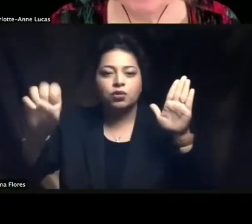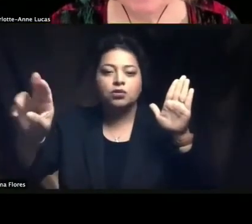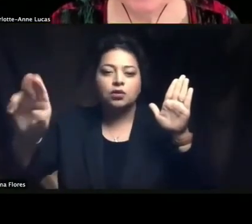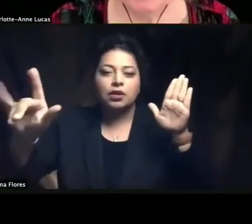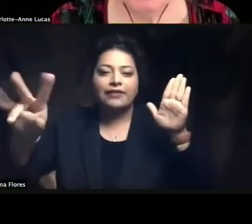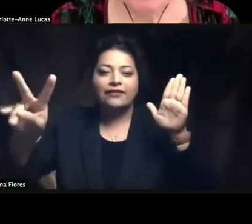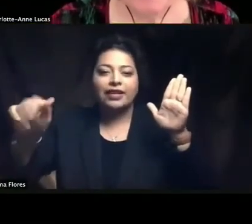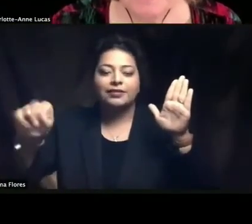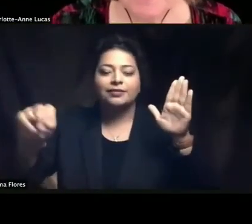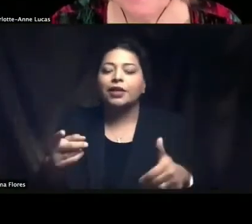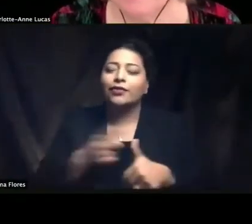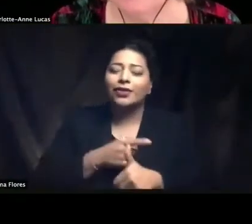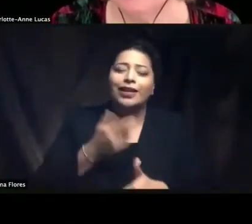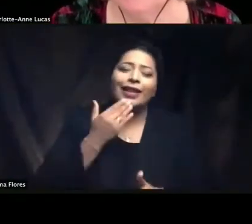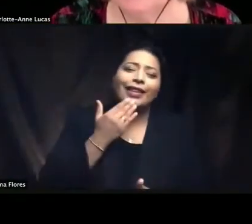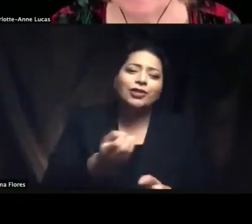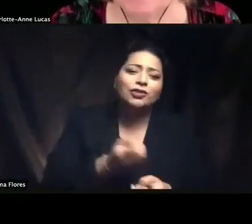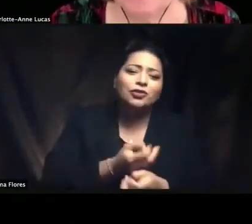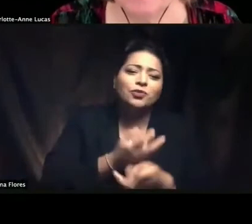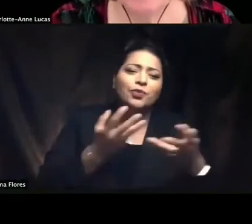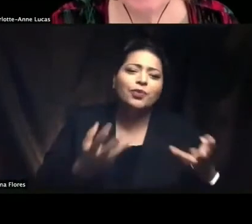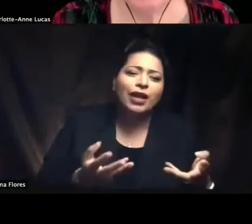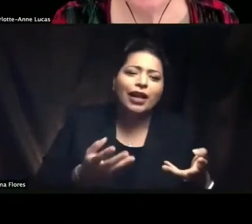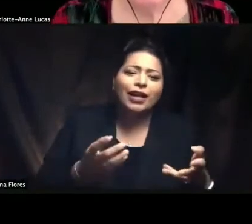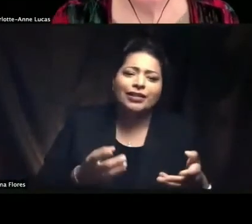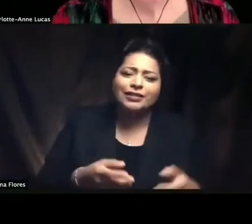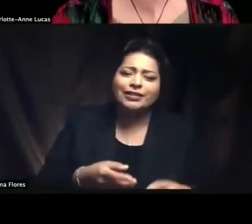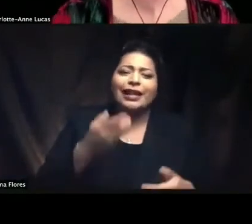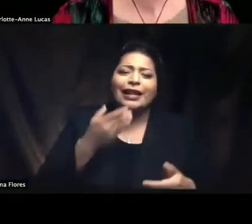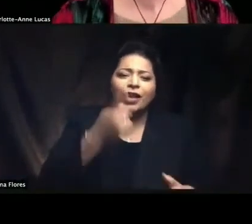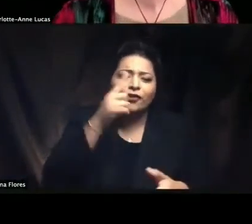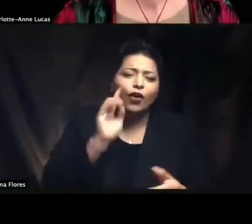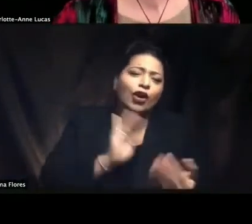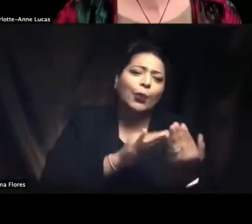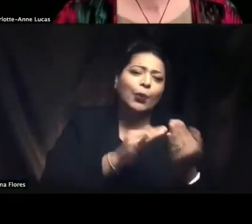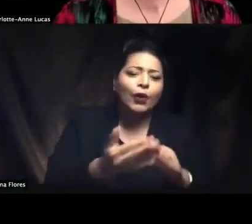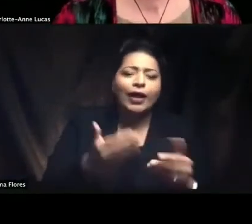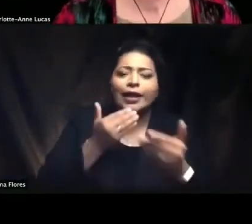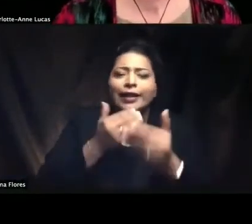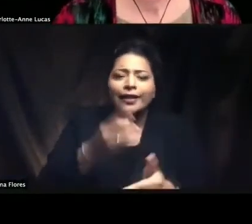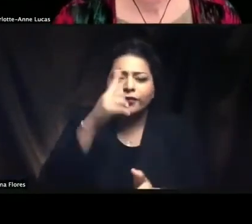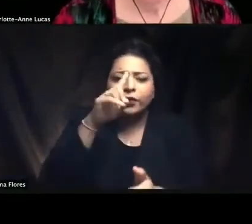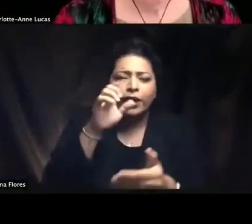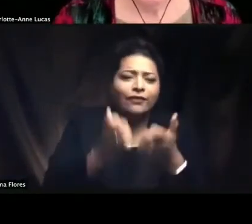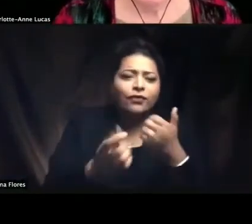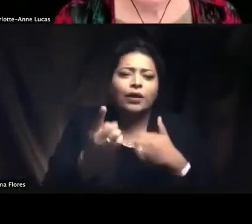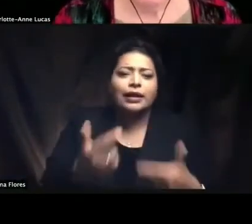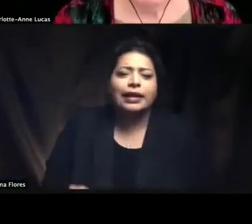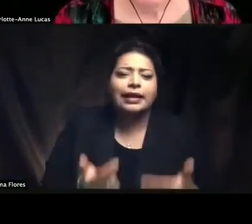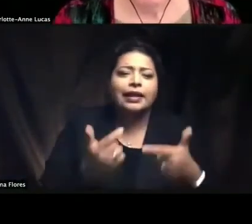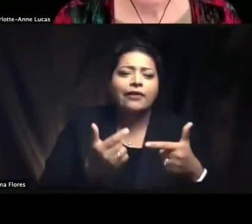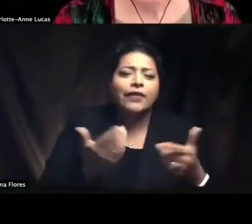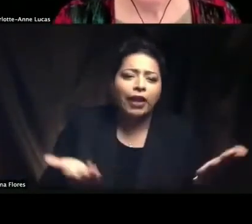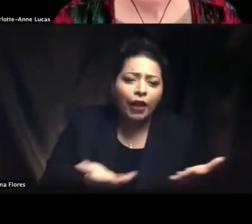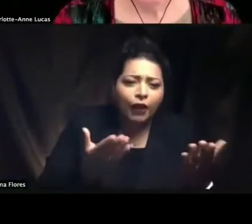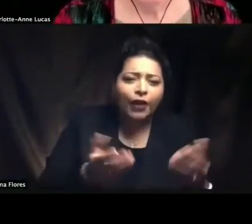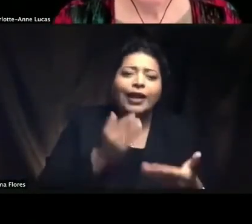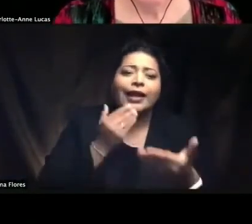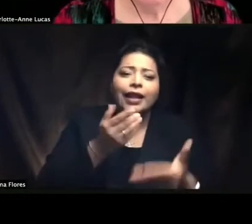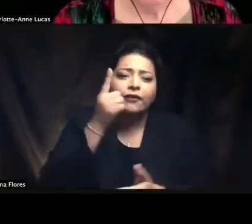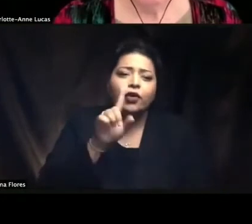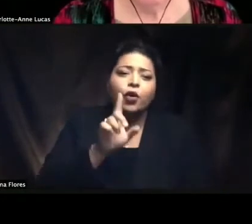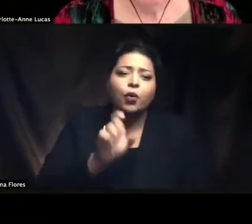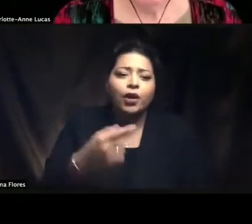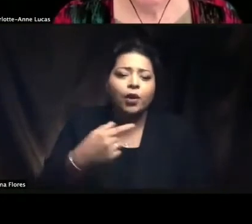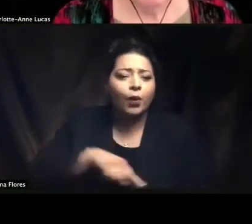First, thank you so much to NOWCast. Thank you to our community. Thank you to the District 2 residents who have submitted your questions. We are here for you. We